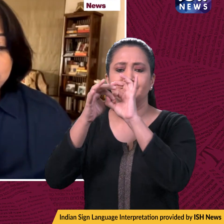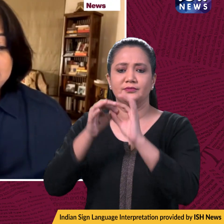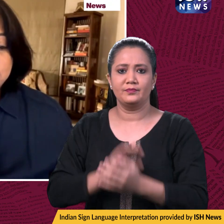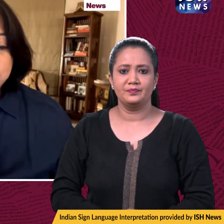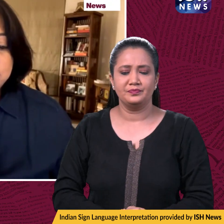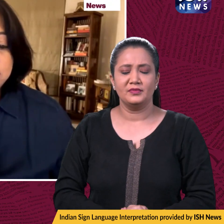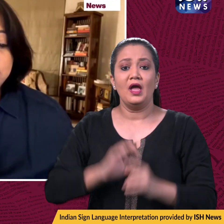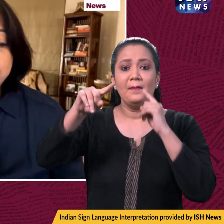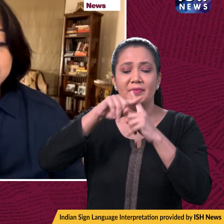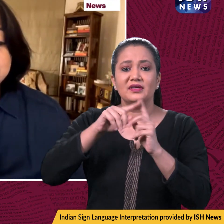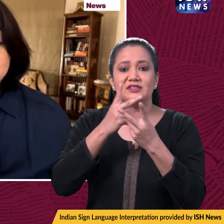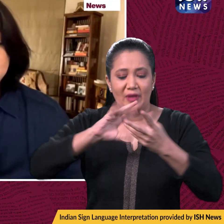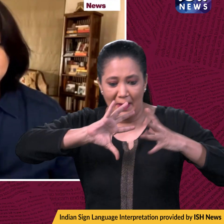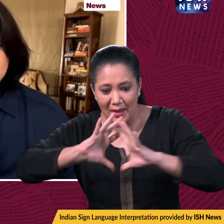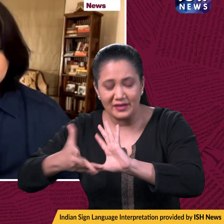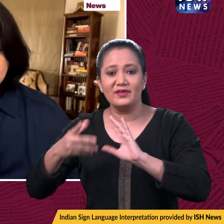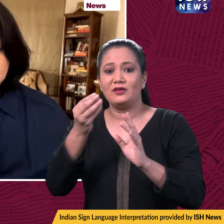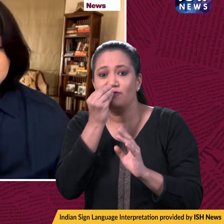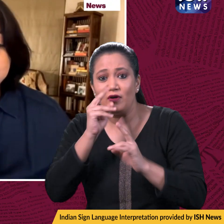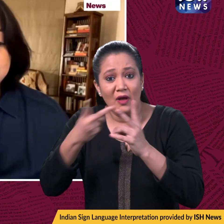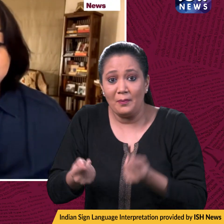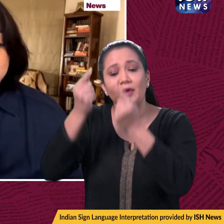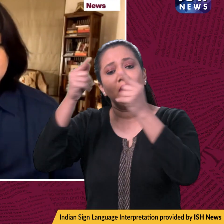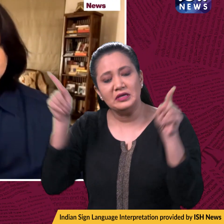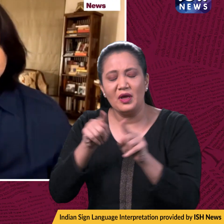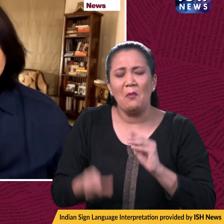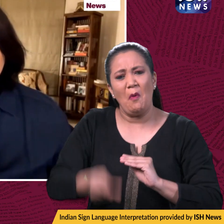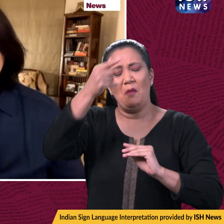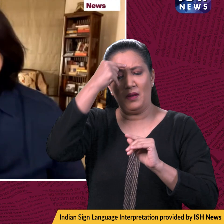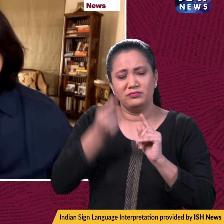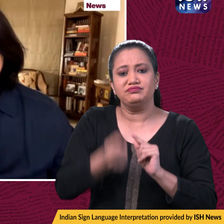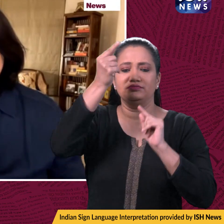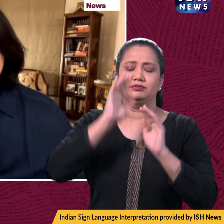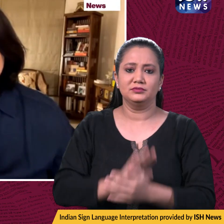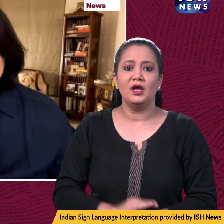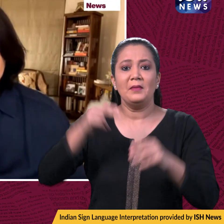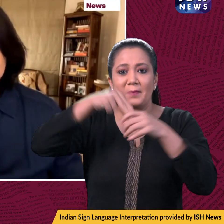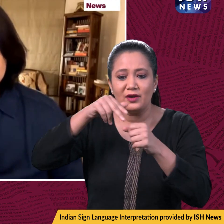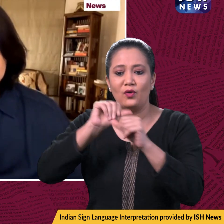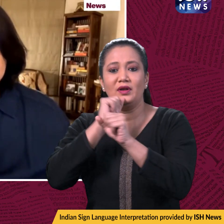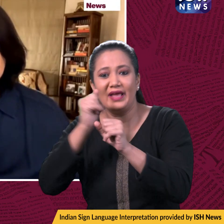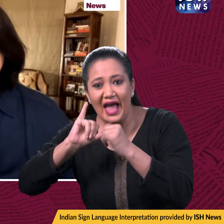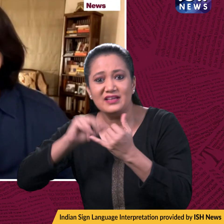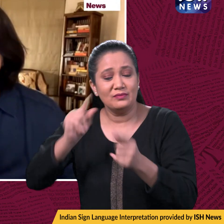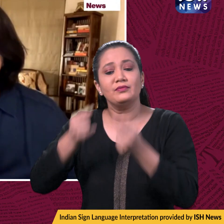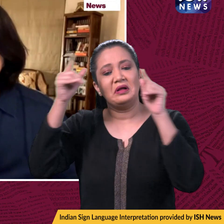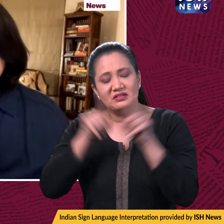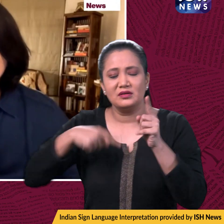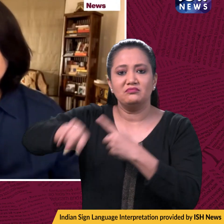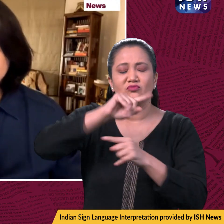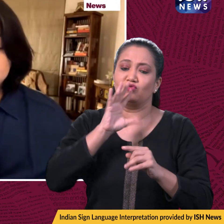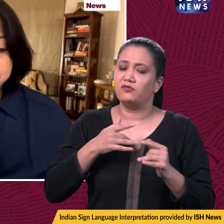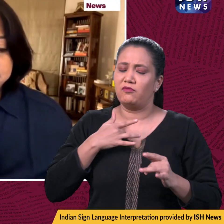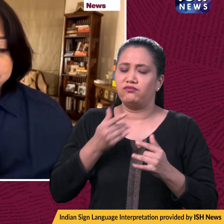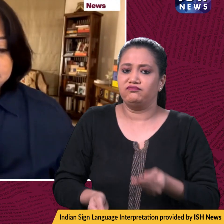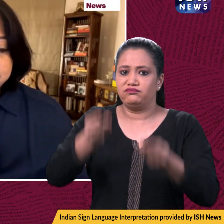can majorly be attributed to the rise in manufacturing and food prices and, of course, petroleum and natural gas. This is quite an